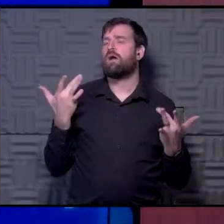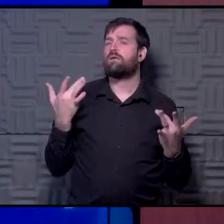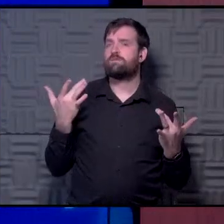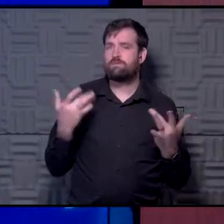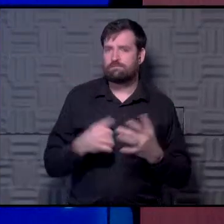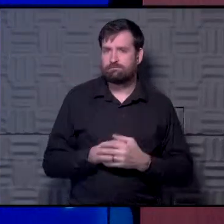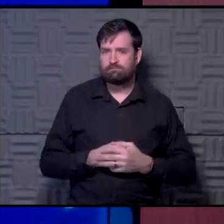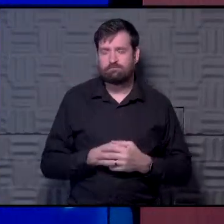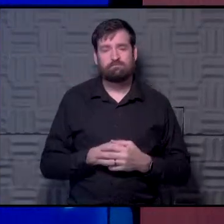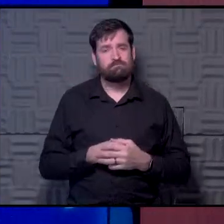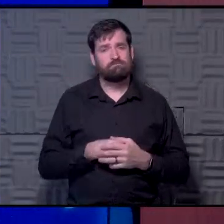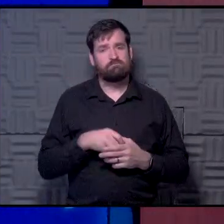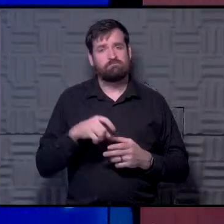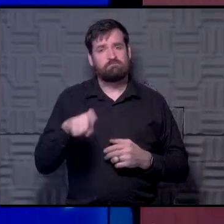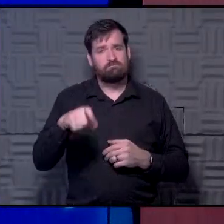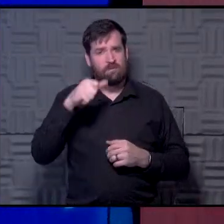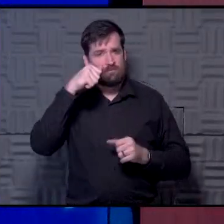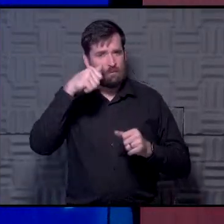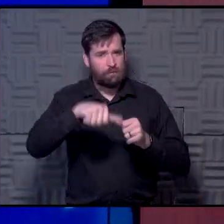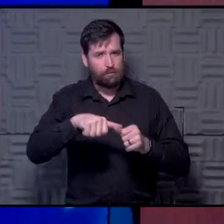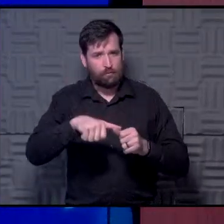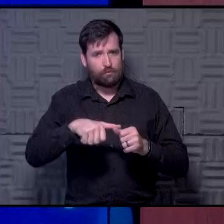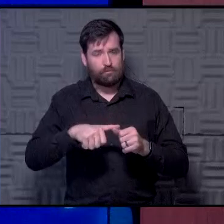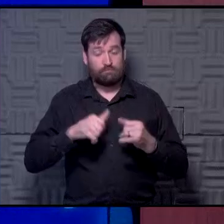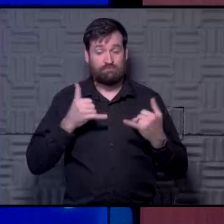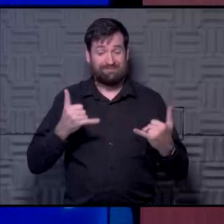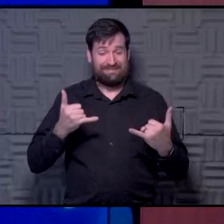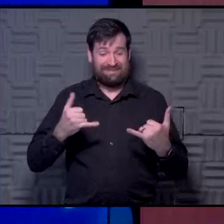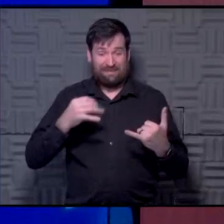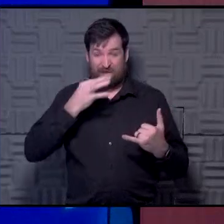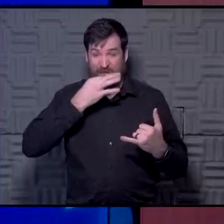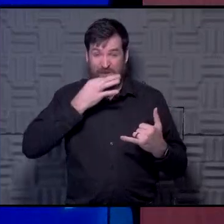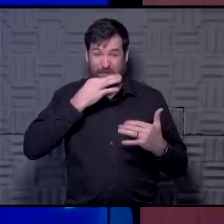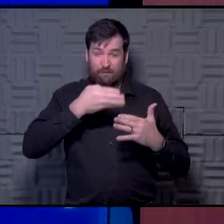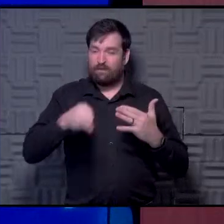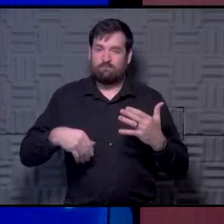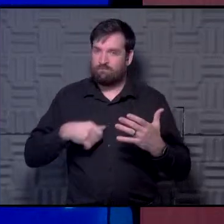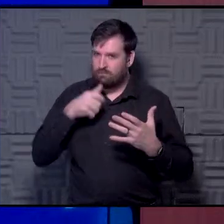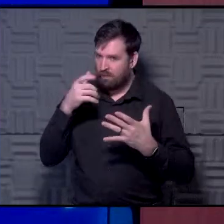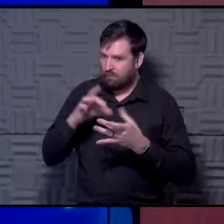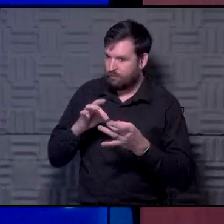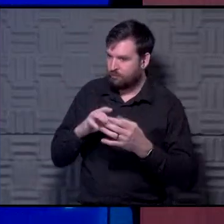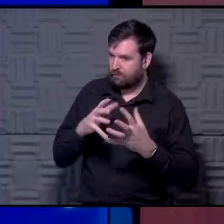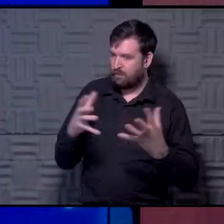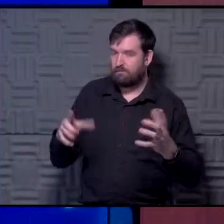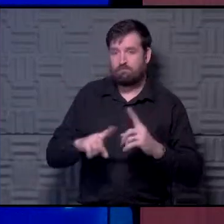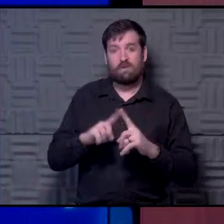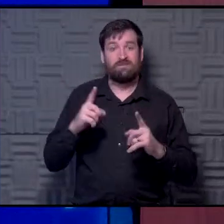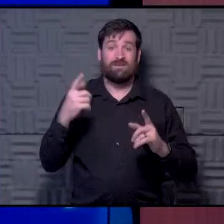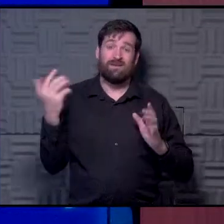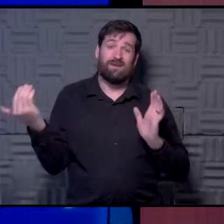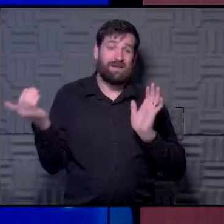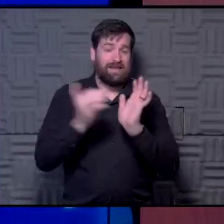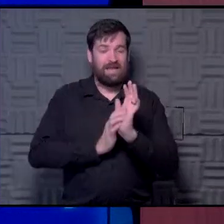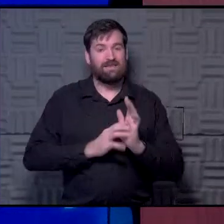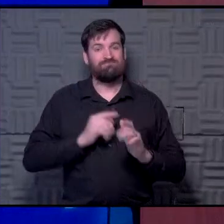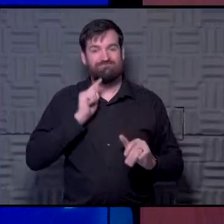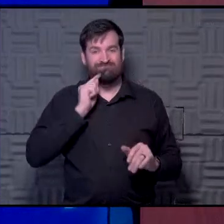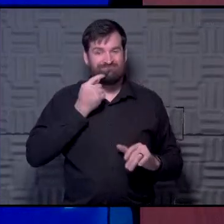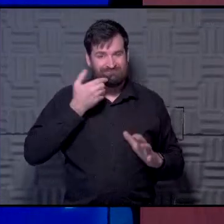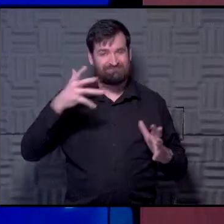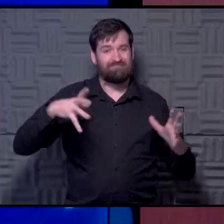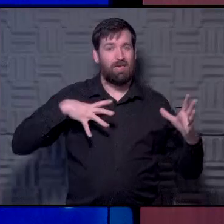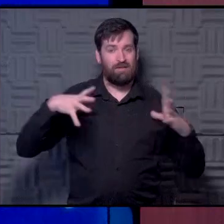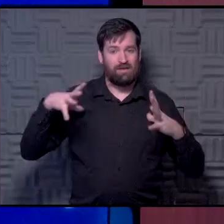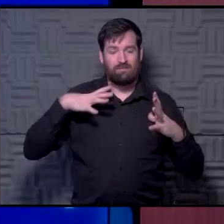Because you have to remember that this weekend, we haven't said it much this week, But we've got another major holiday coming up